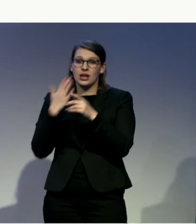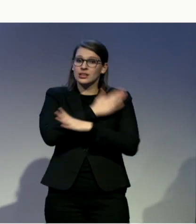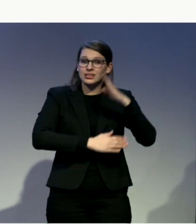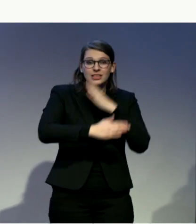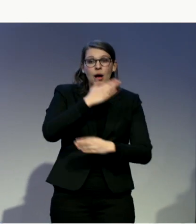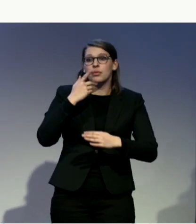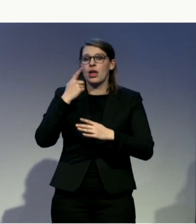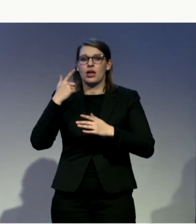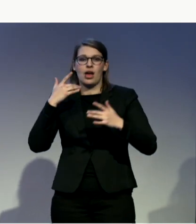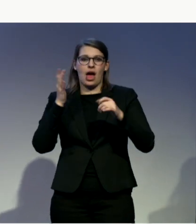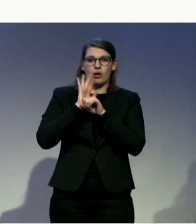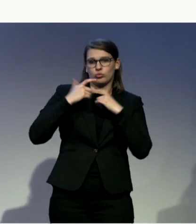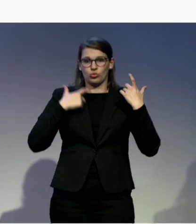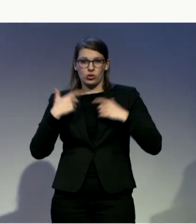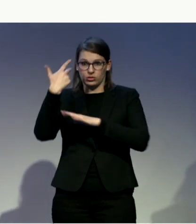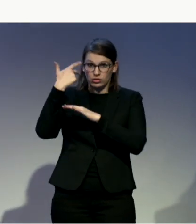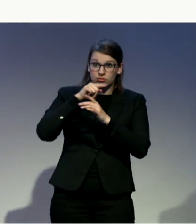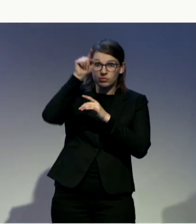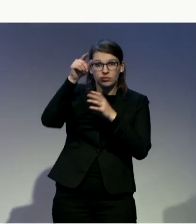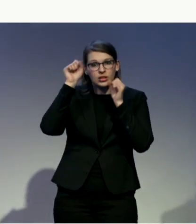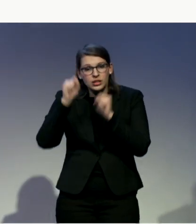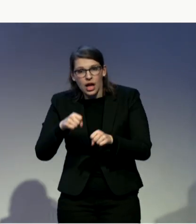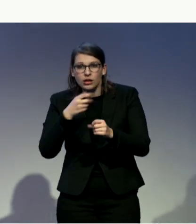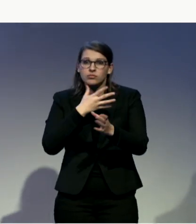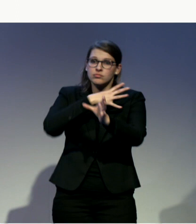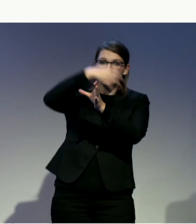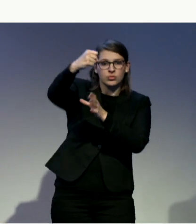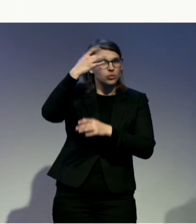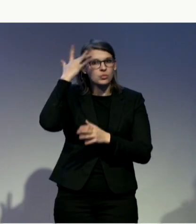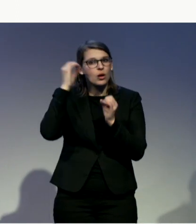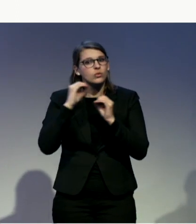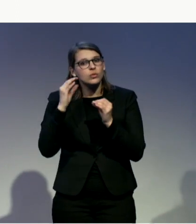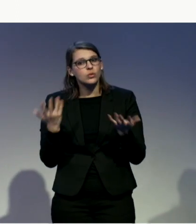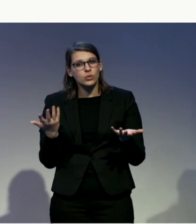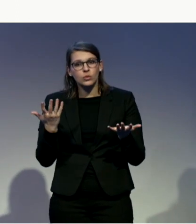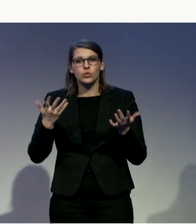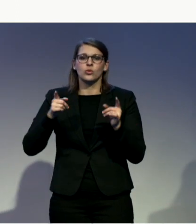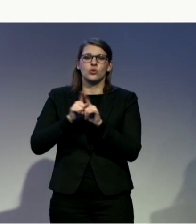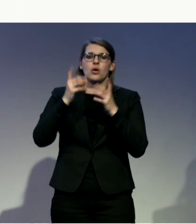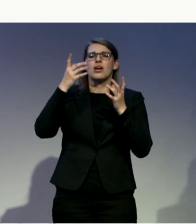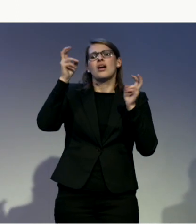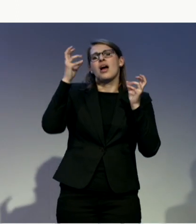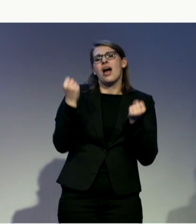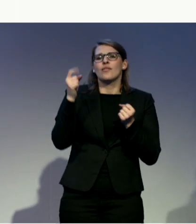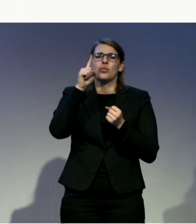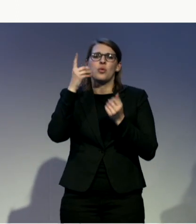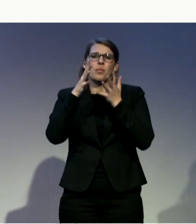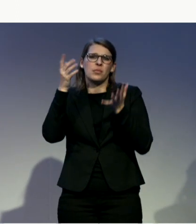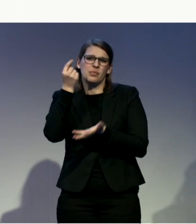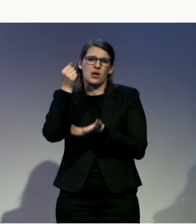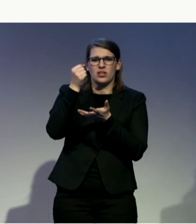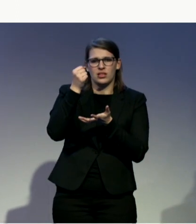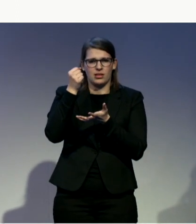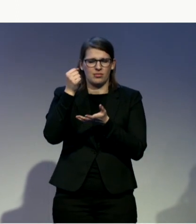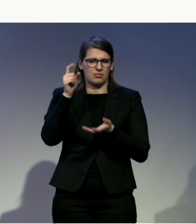because they're not going to sell the film. But you know what? If they get included in the film and then they win an award, then they'll be able to sell the